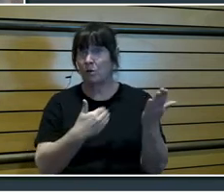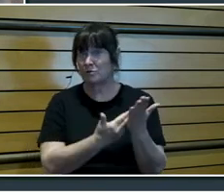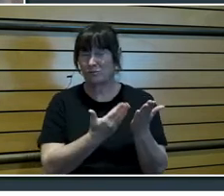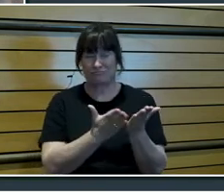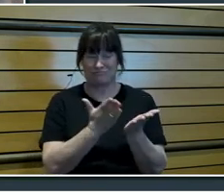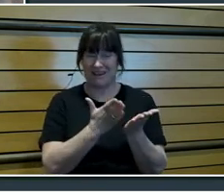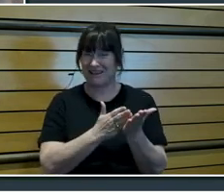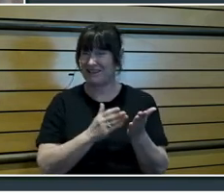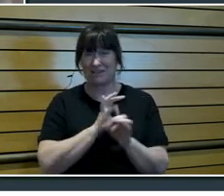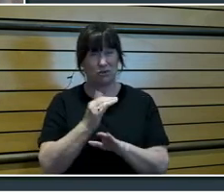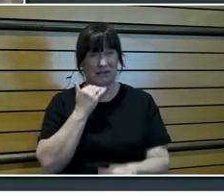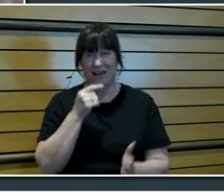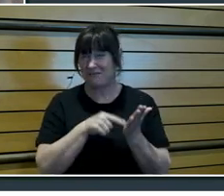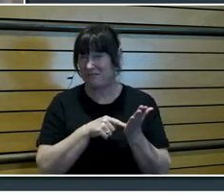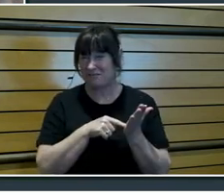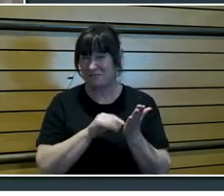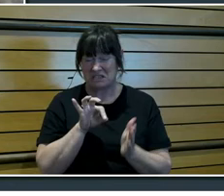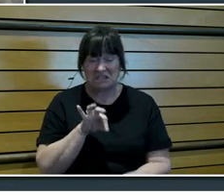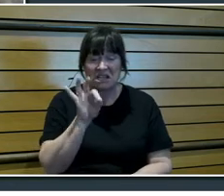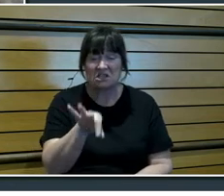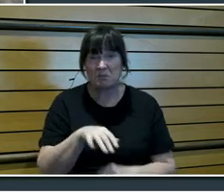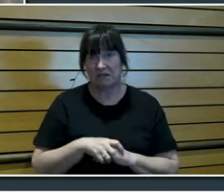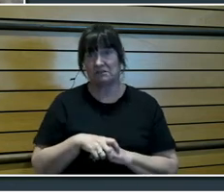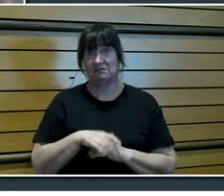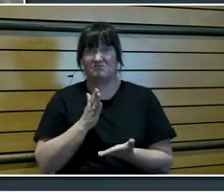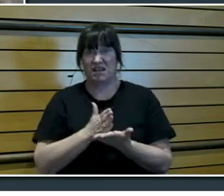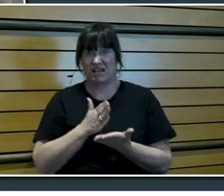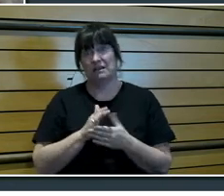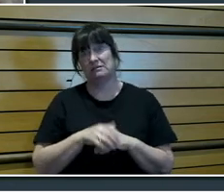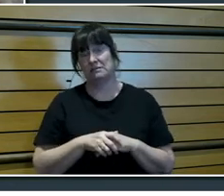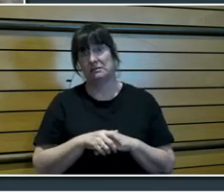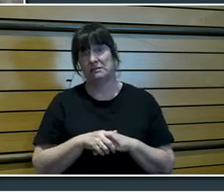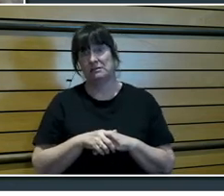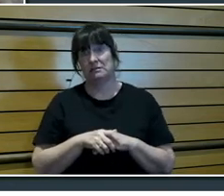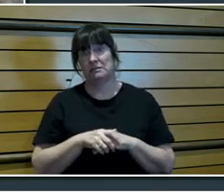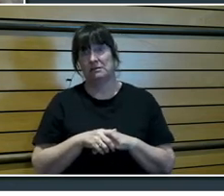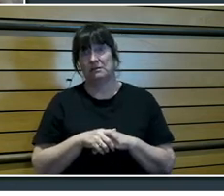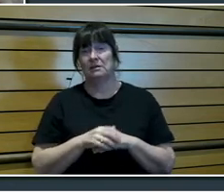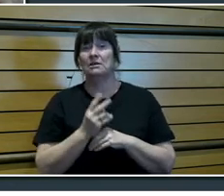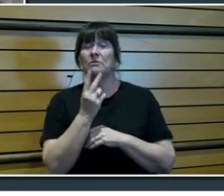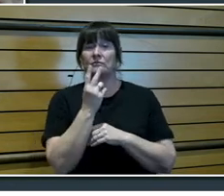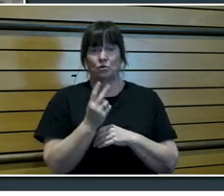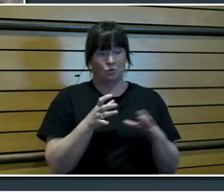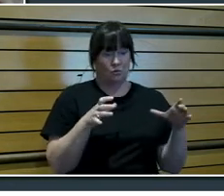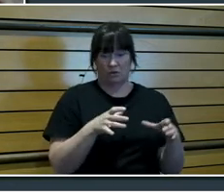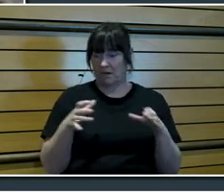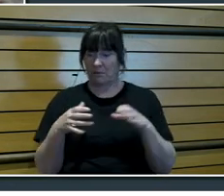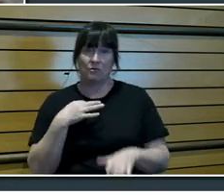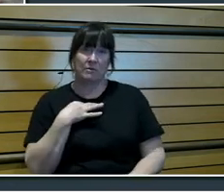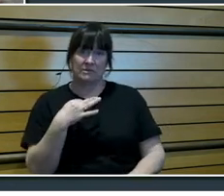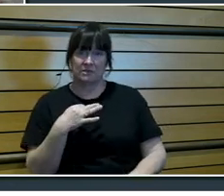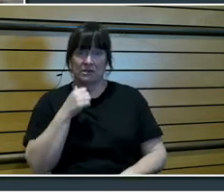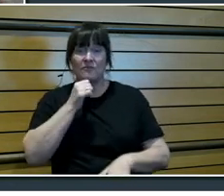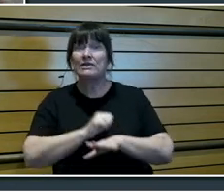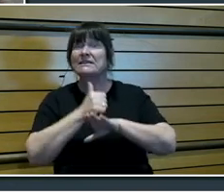token and small bickies. Ironically, had a two-chamber representational democracy been established